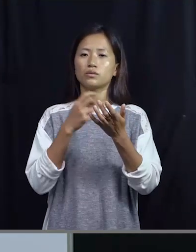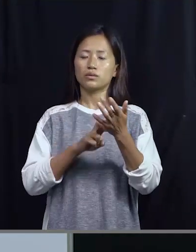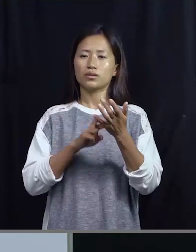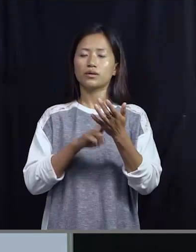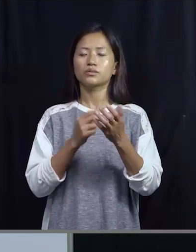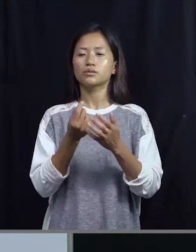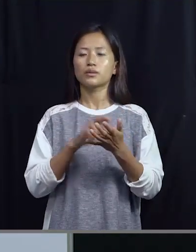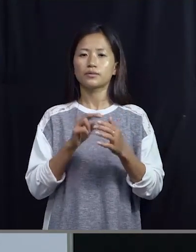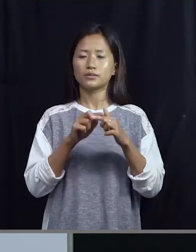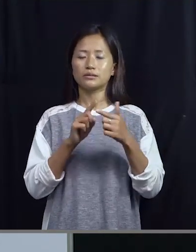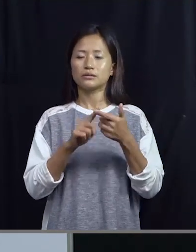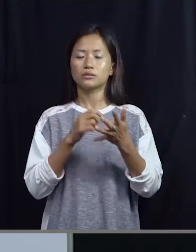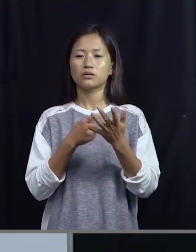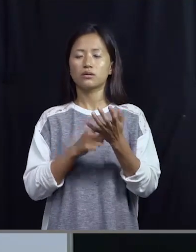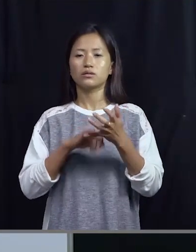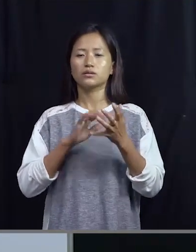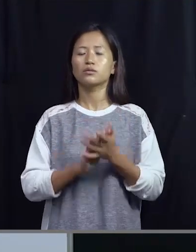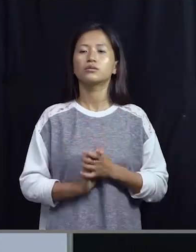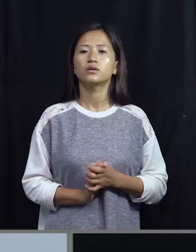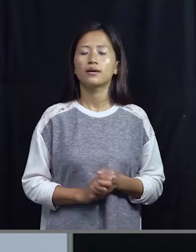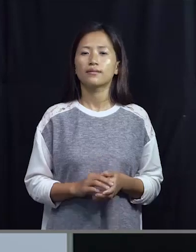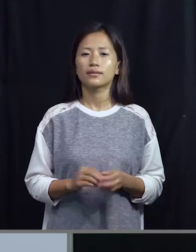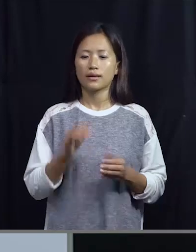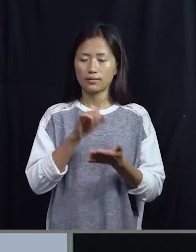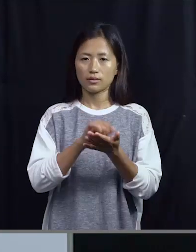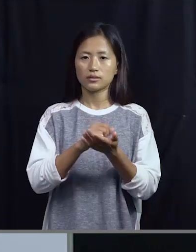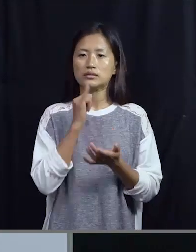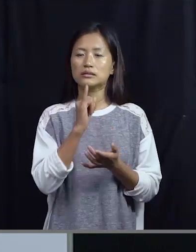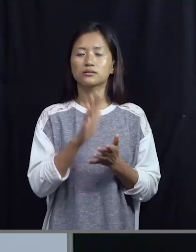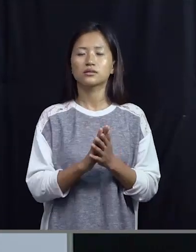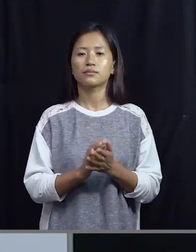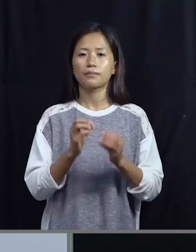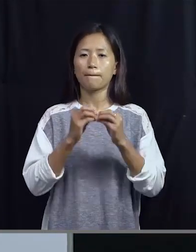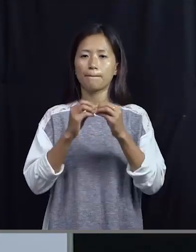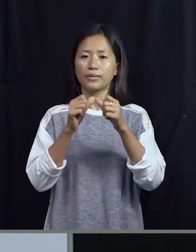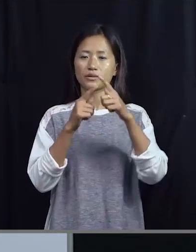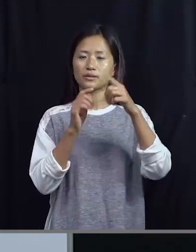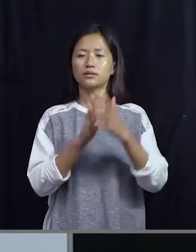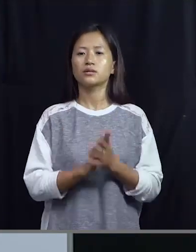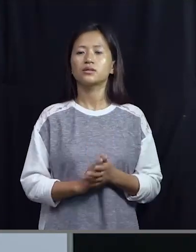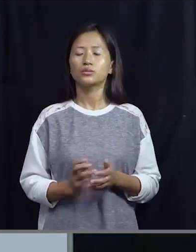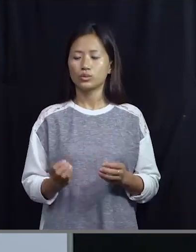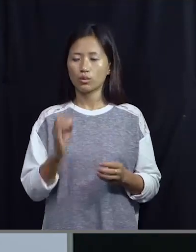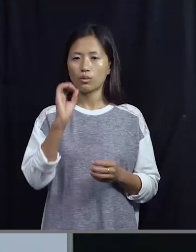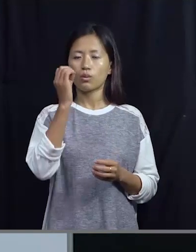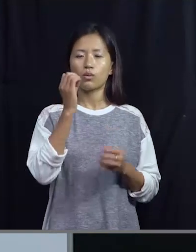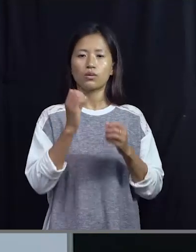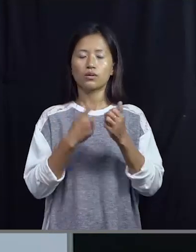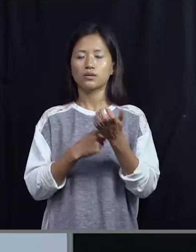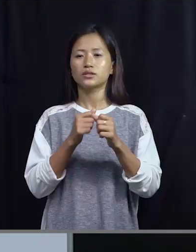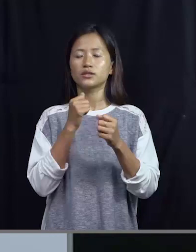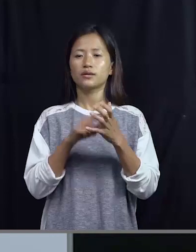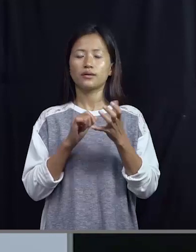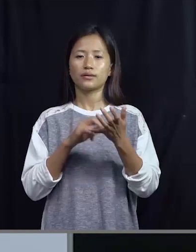are reacted upon by the microbes, that is the bacteria, to break down into organic acid. You know what is organic